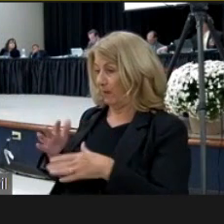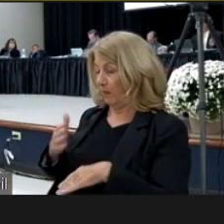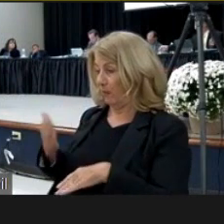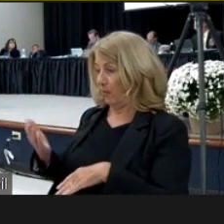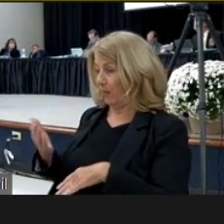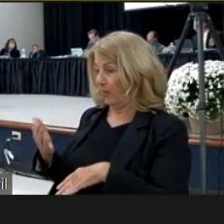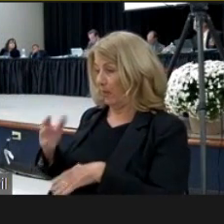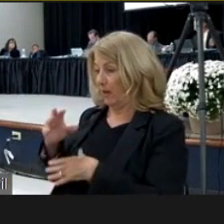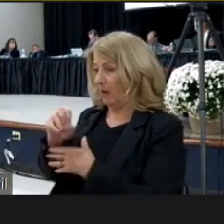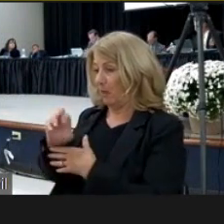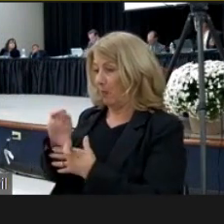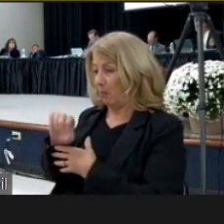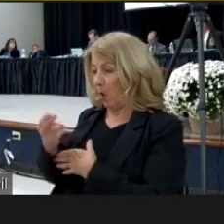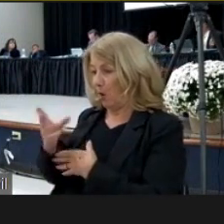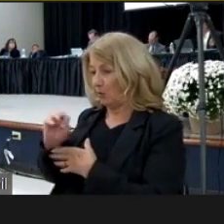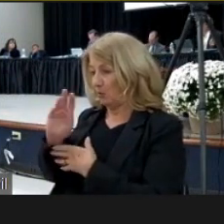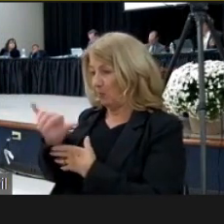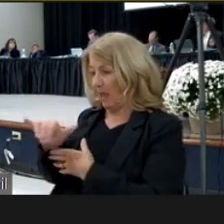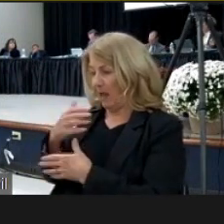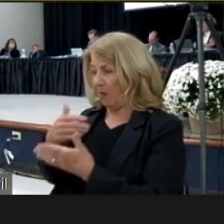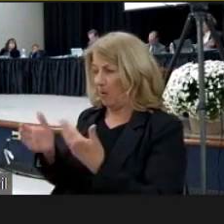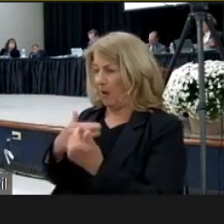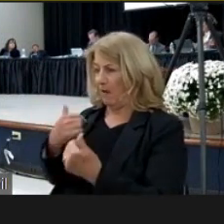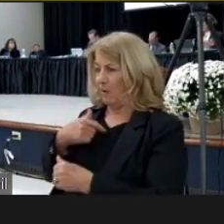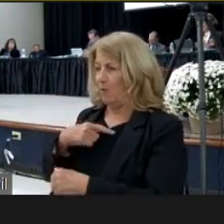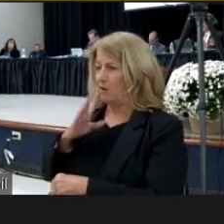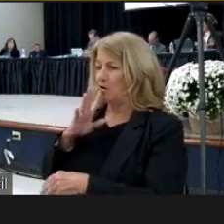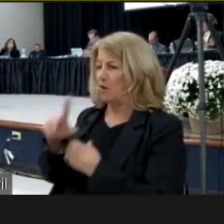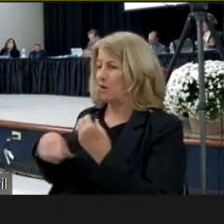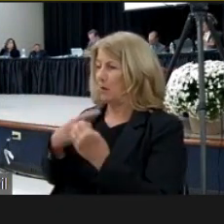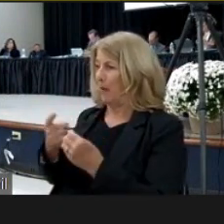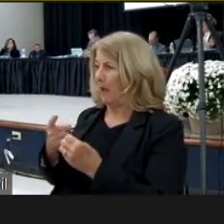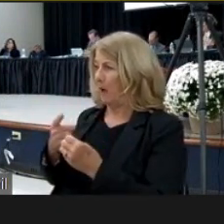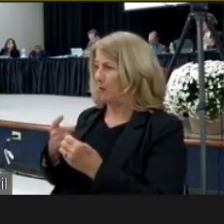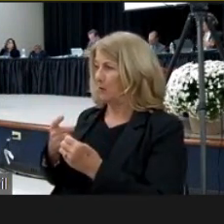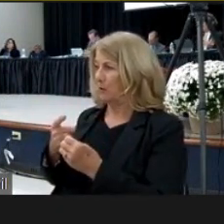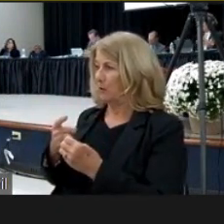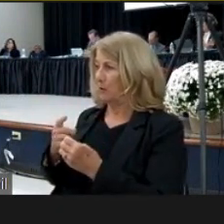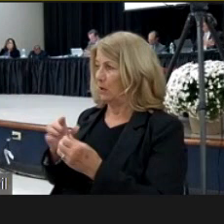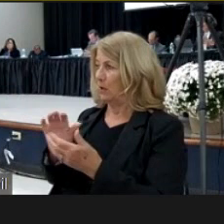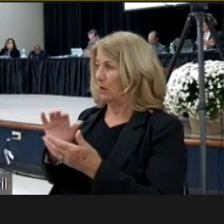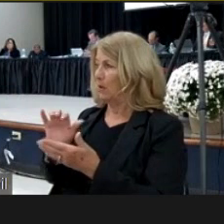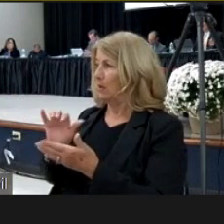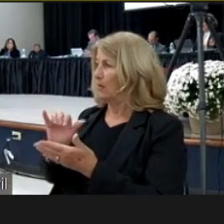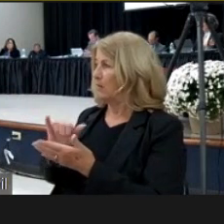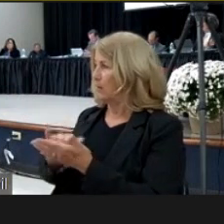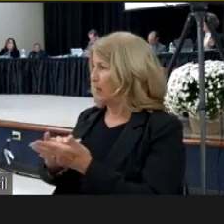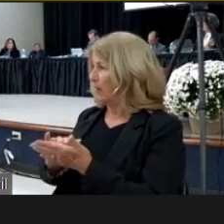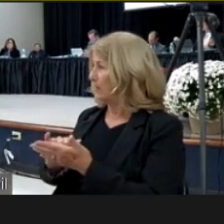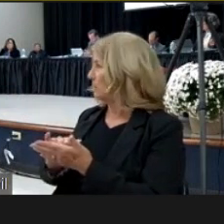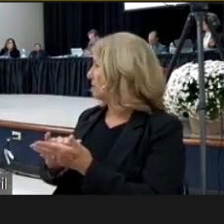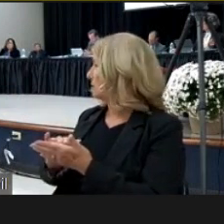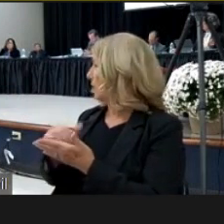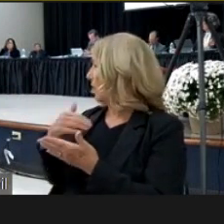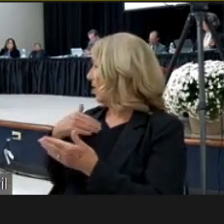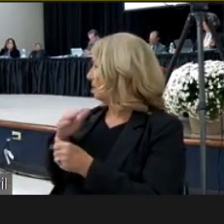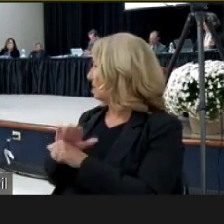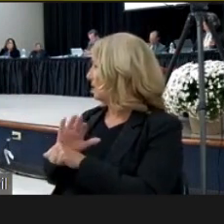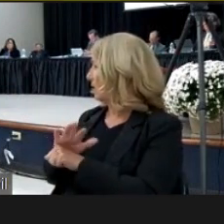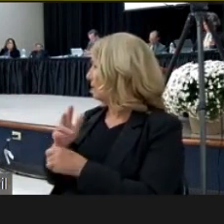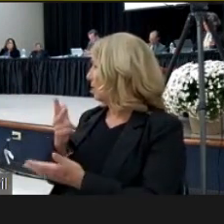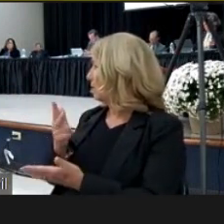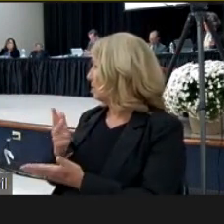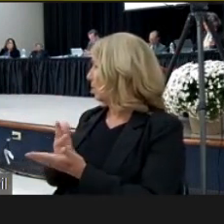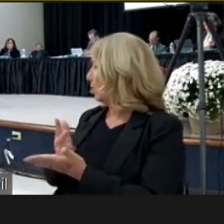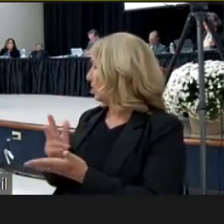March or May or whenever we're talking about, just some history on that. No, it doesn't Sure, really affect yeah. the nature of it. And that's why we wanted to use the